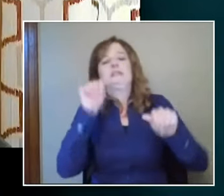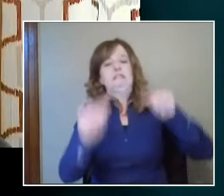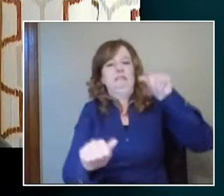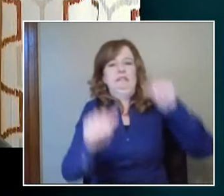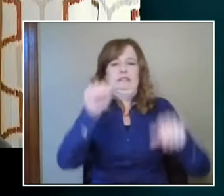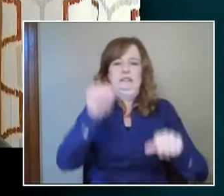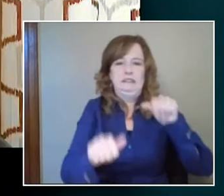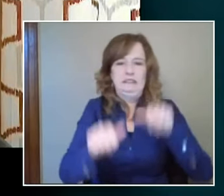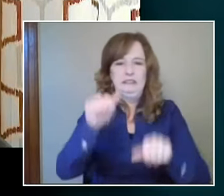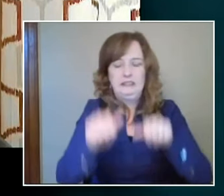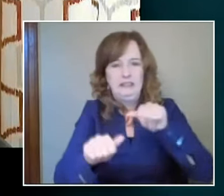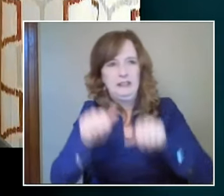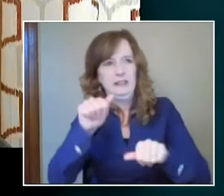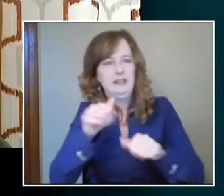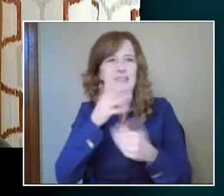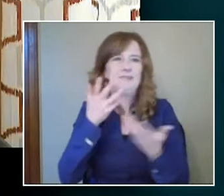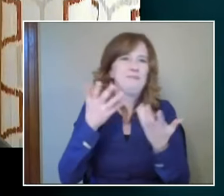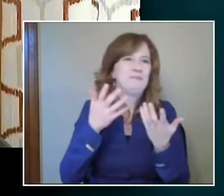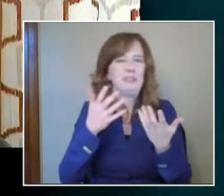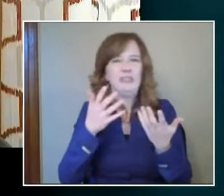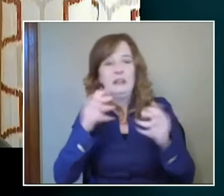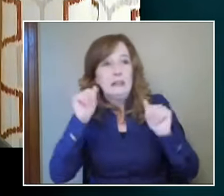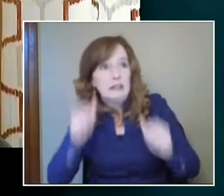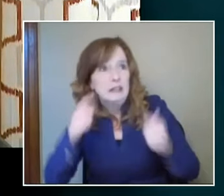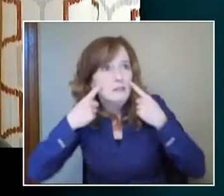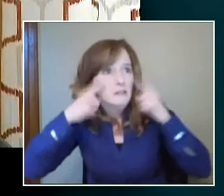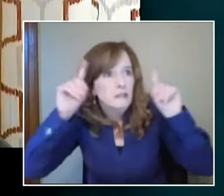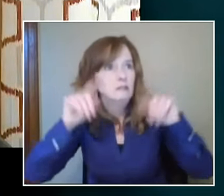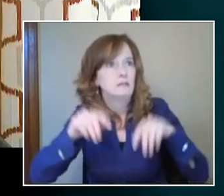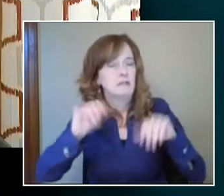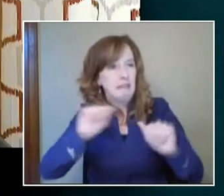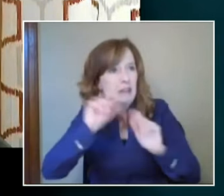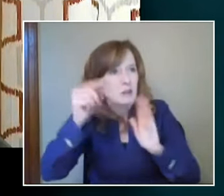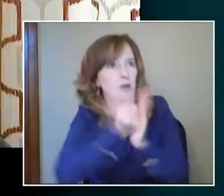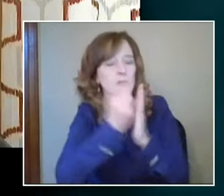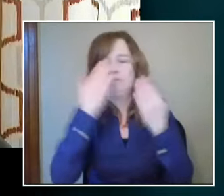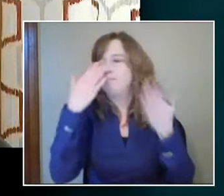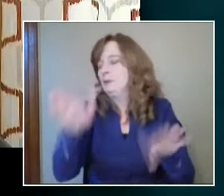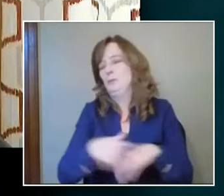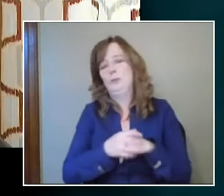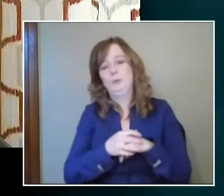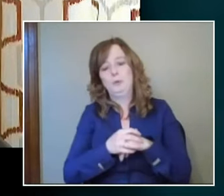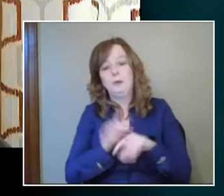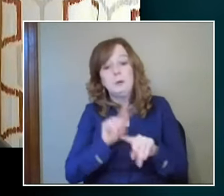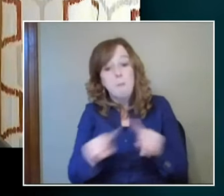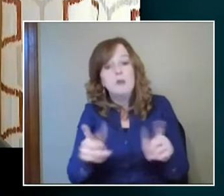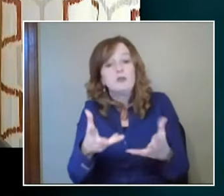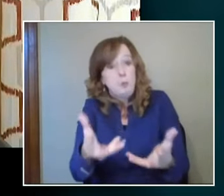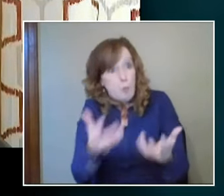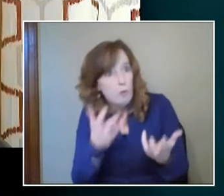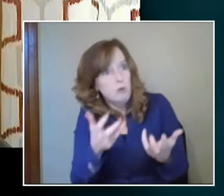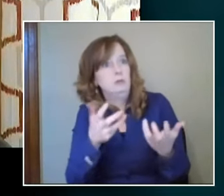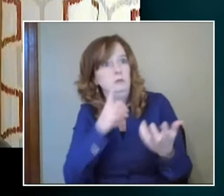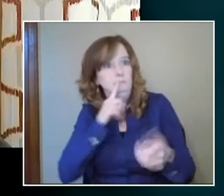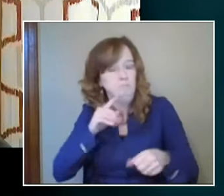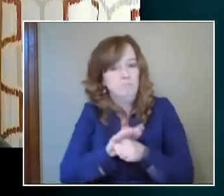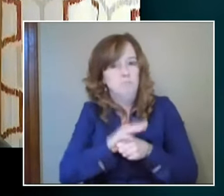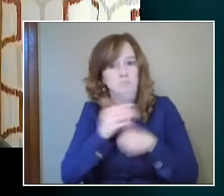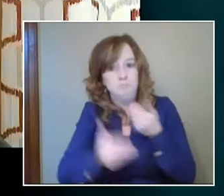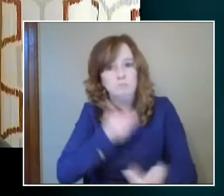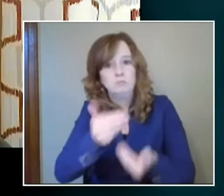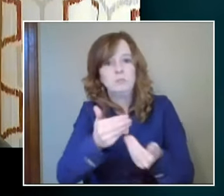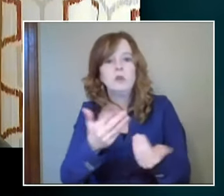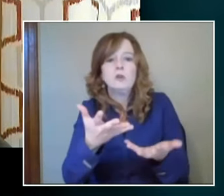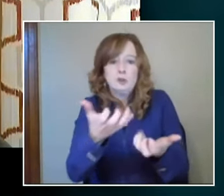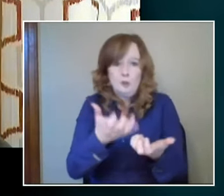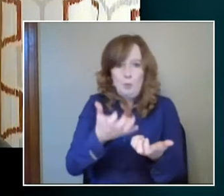didn't know if she could make it, she didn't know if she could graduate, but she wanted to make a difference. She wanted her life to have meaning and she